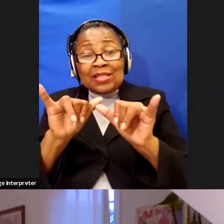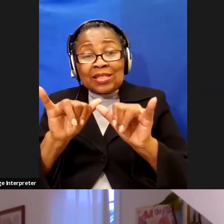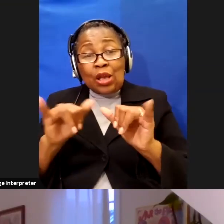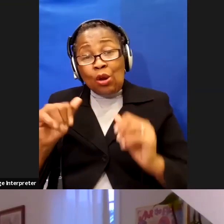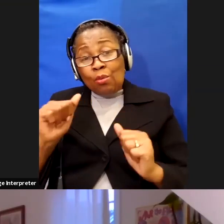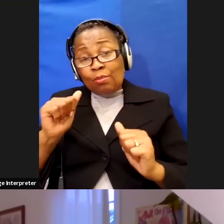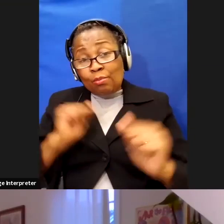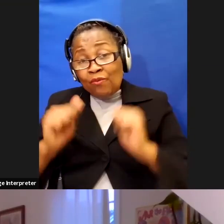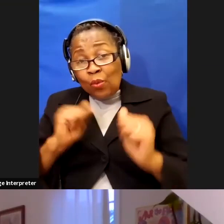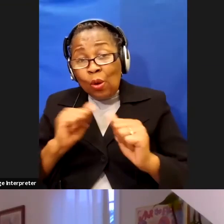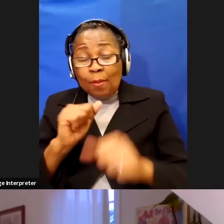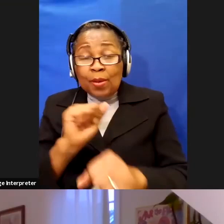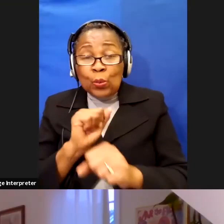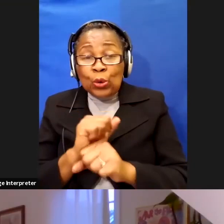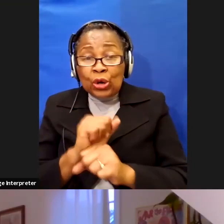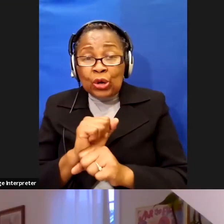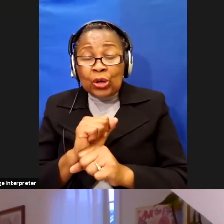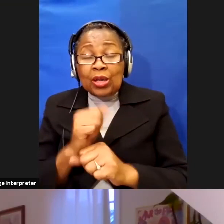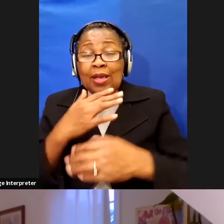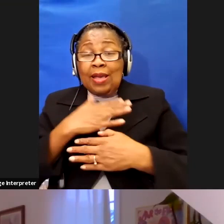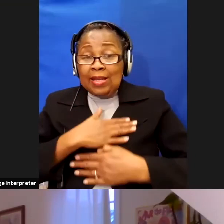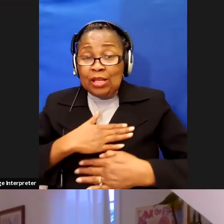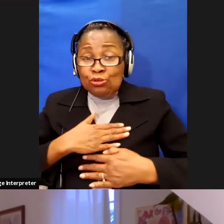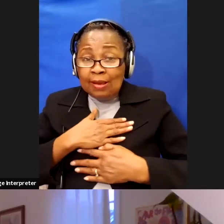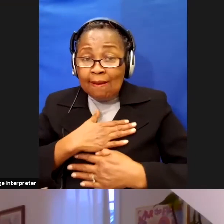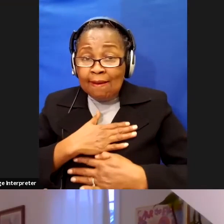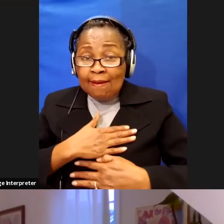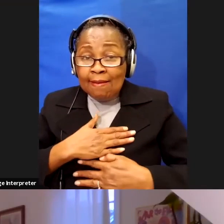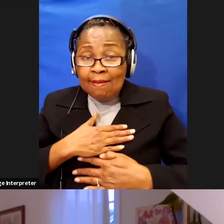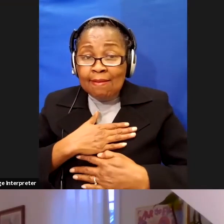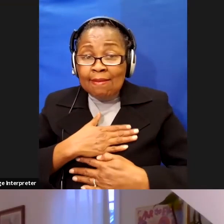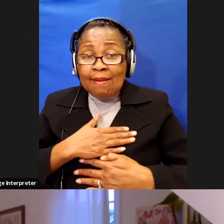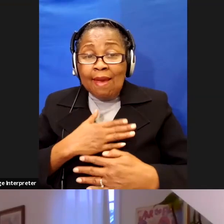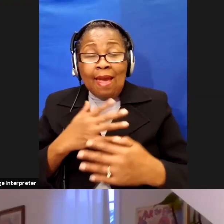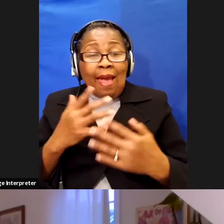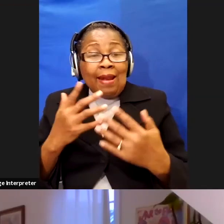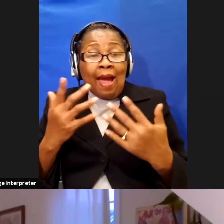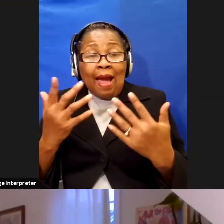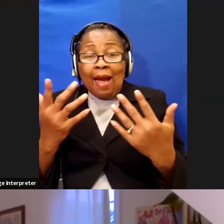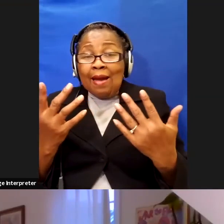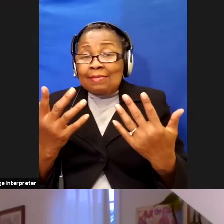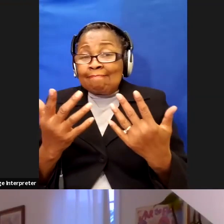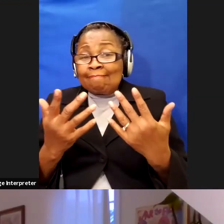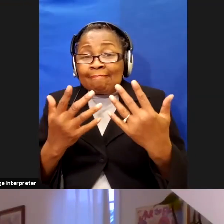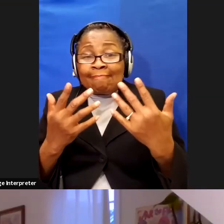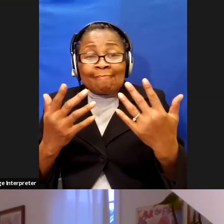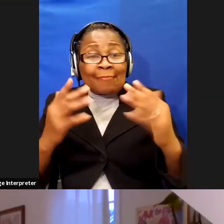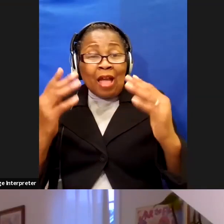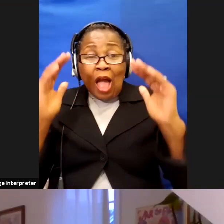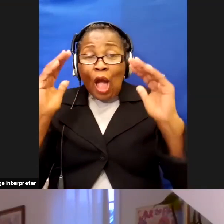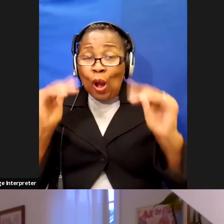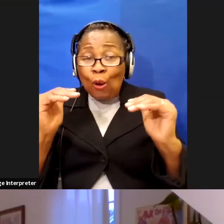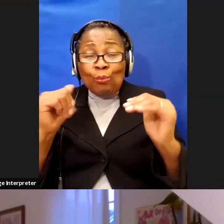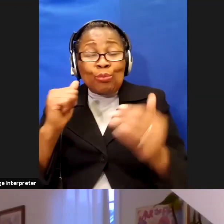and work and entertain. And I just, you know, I hope that we can help create